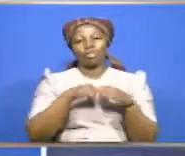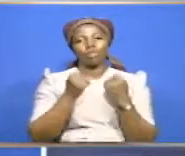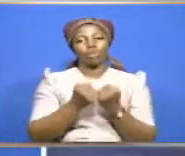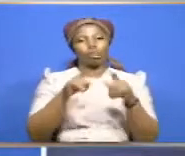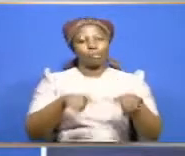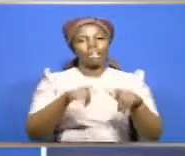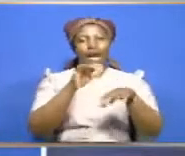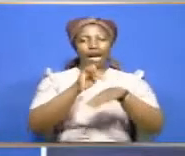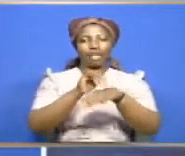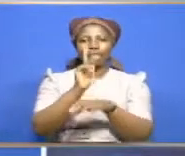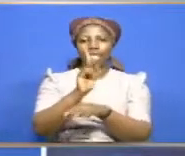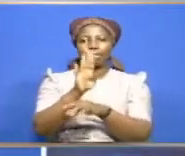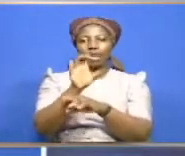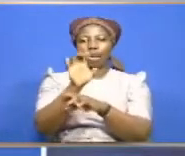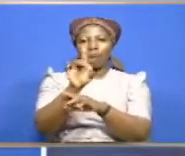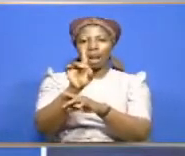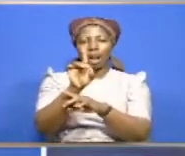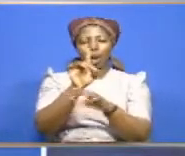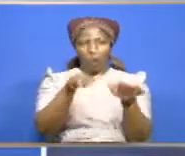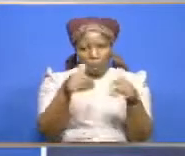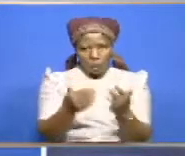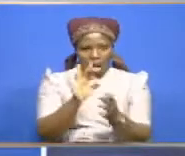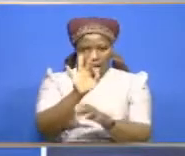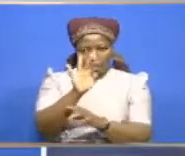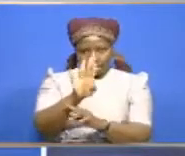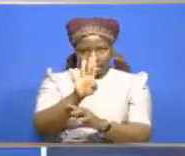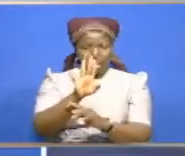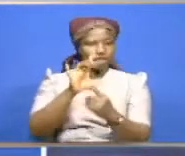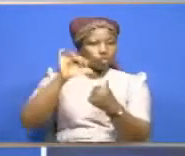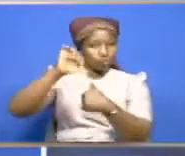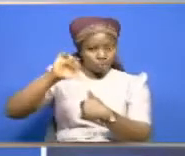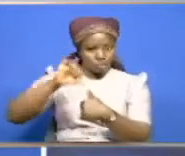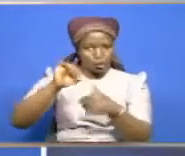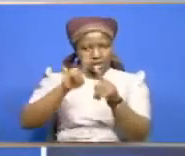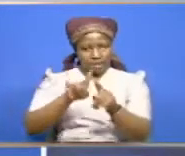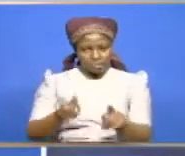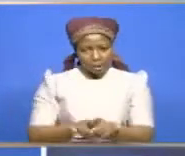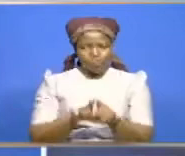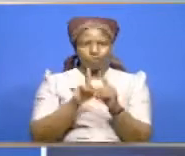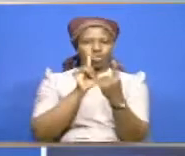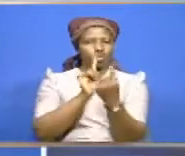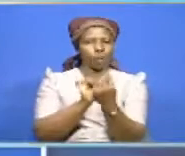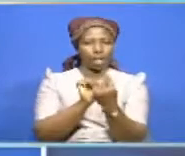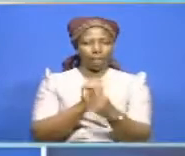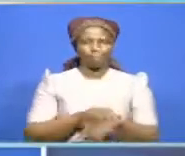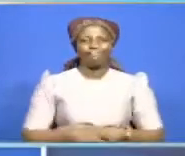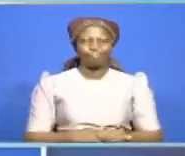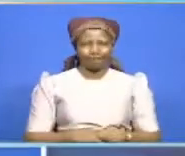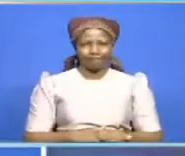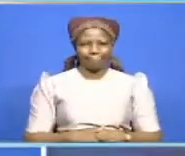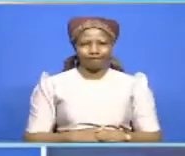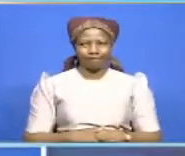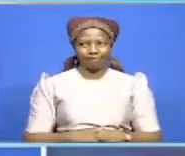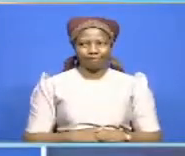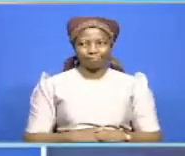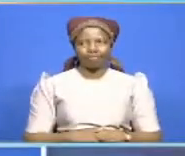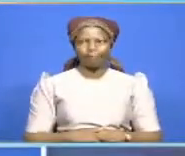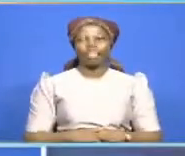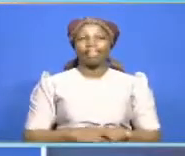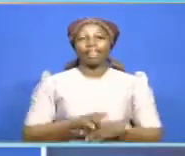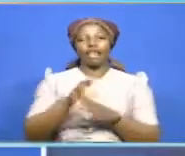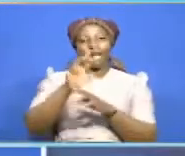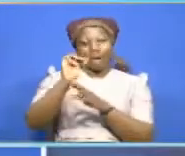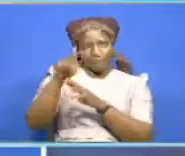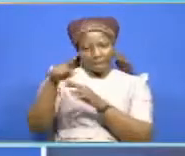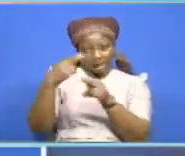at KBC Channel 1 on Facebook, YouTube and Twitter. Emurua Dikirr Member of